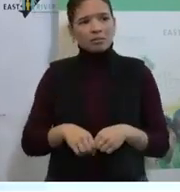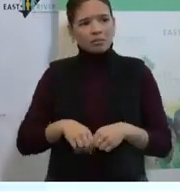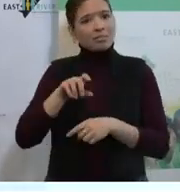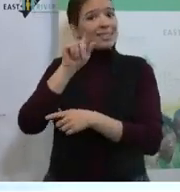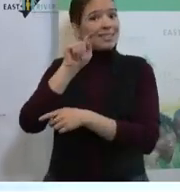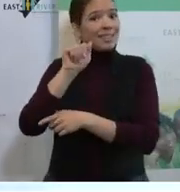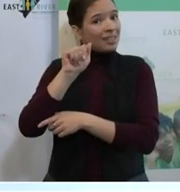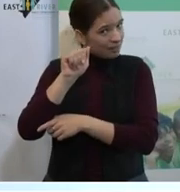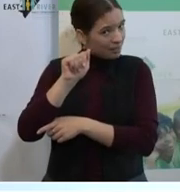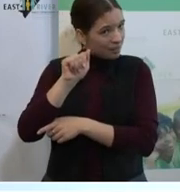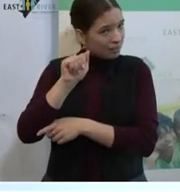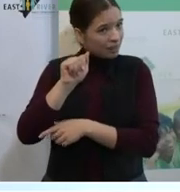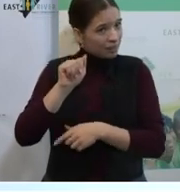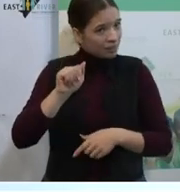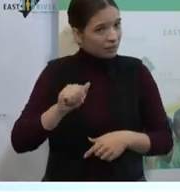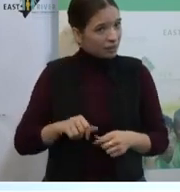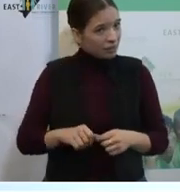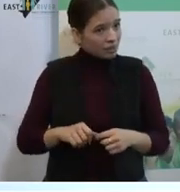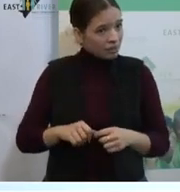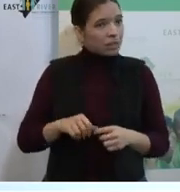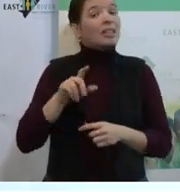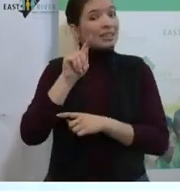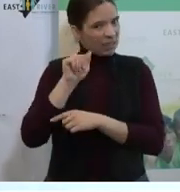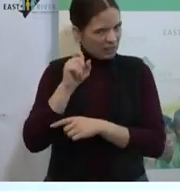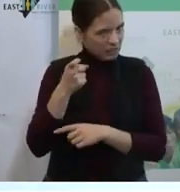There's only a couple things that are certain in life.